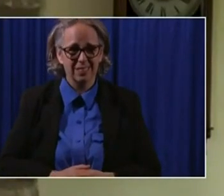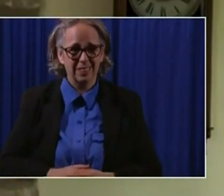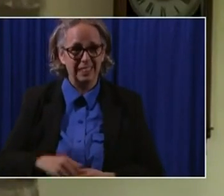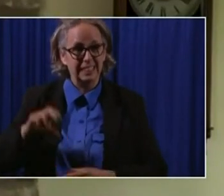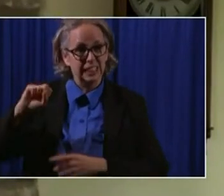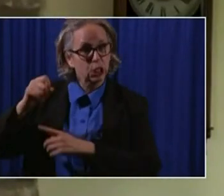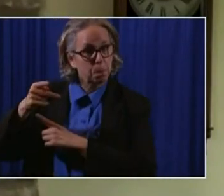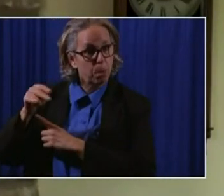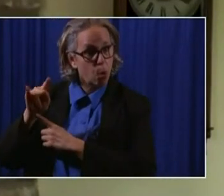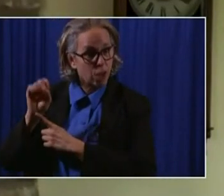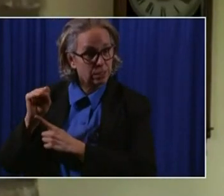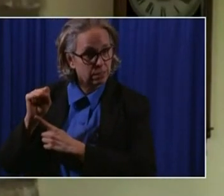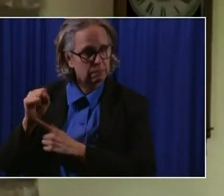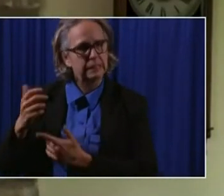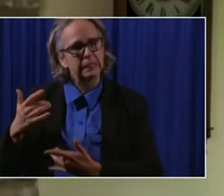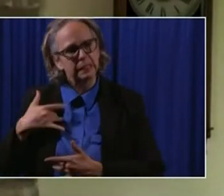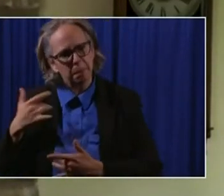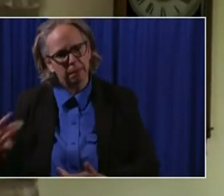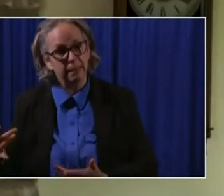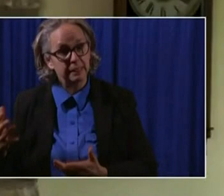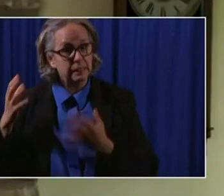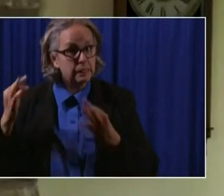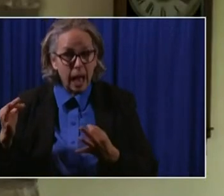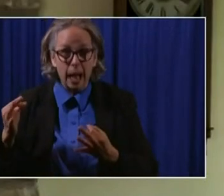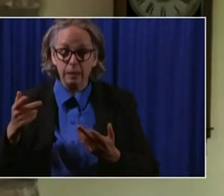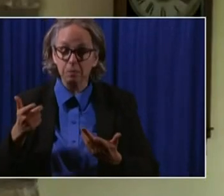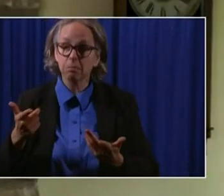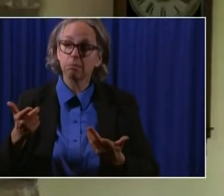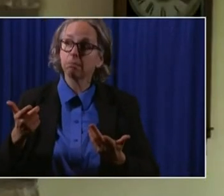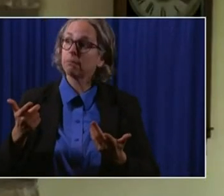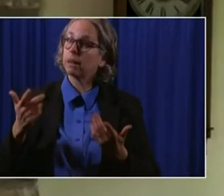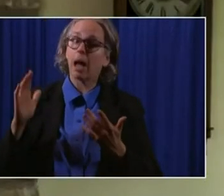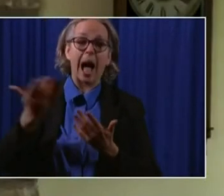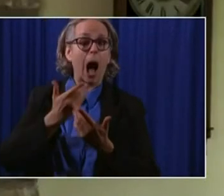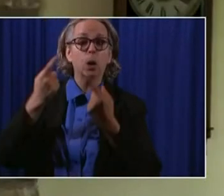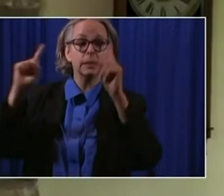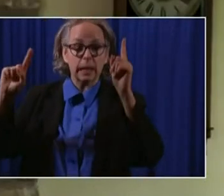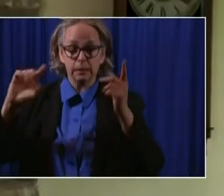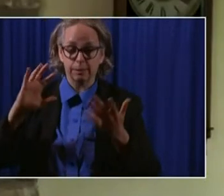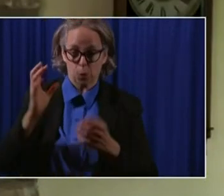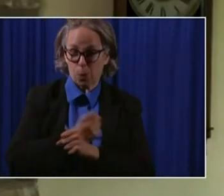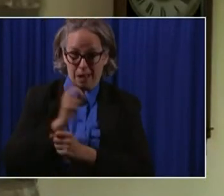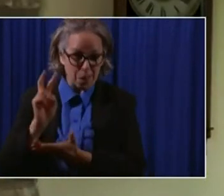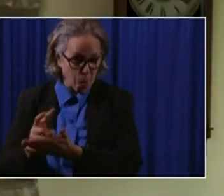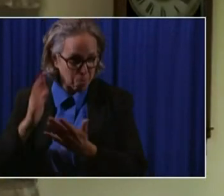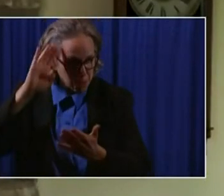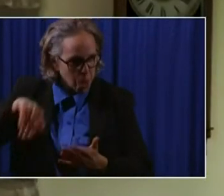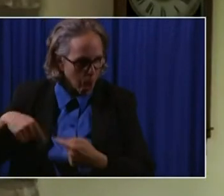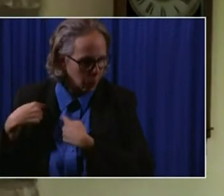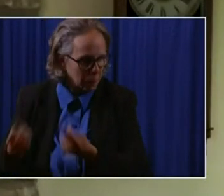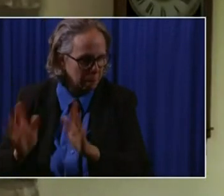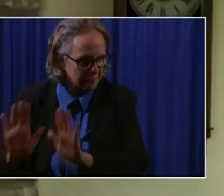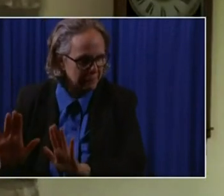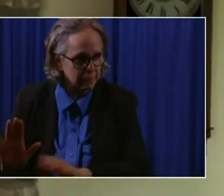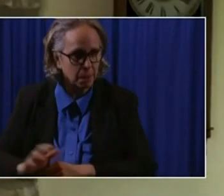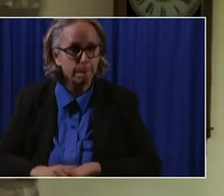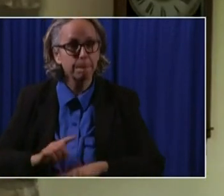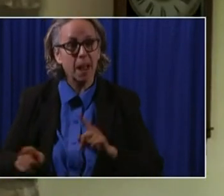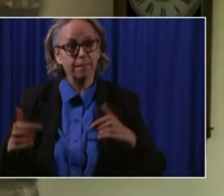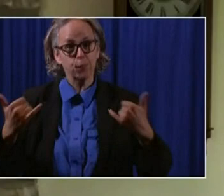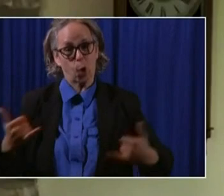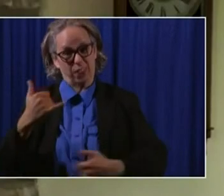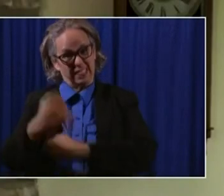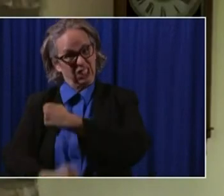and effort and all the things that we you know measure sports by. But it's also going to be